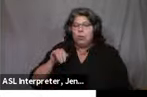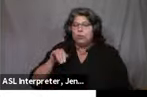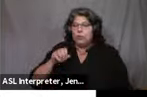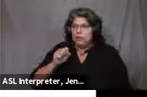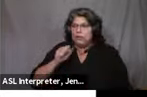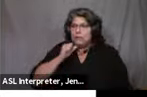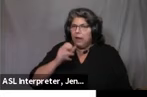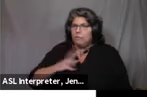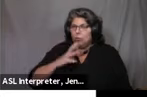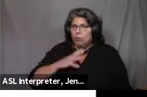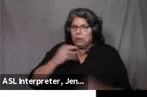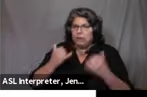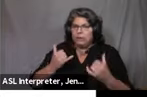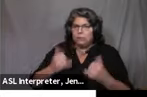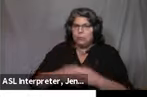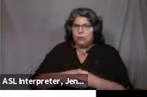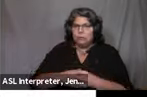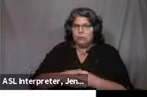point.